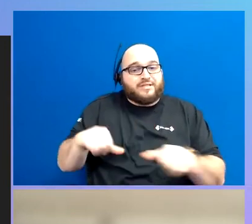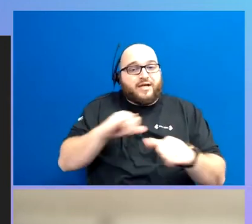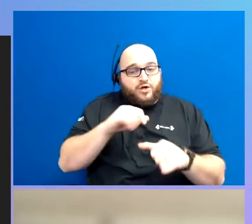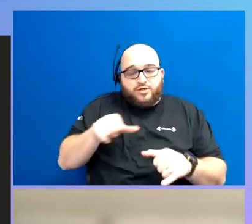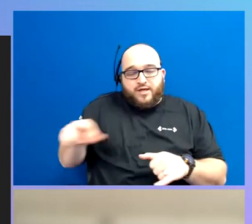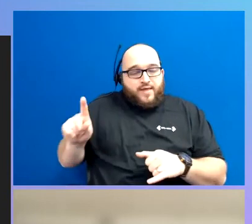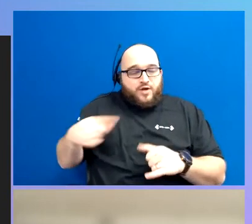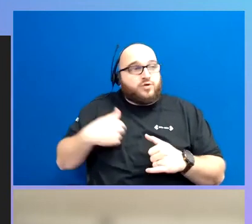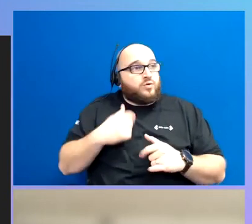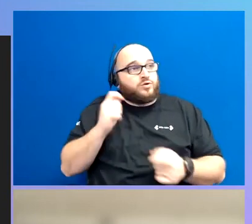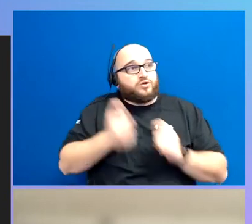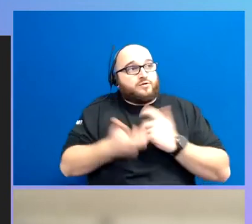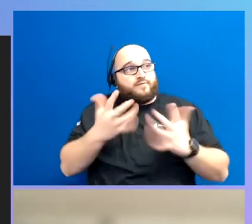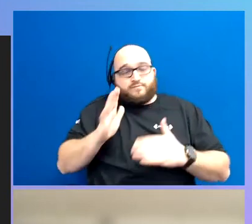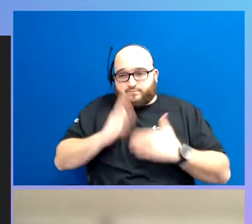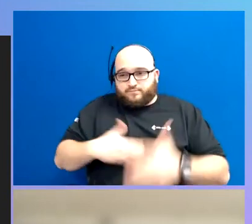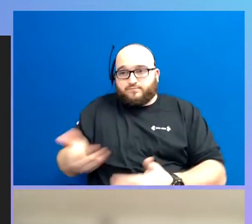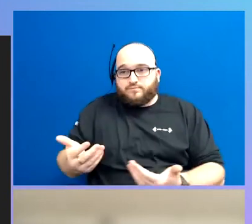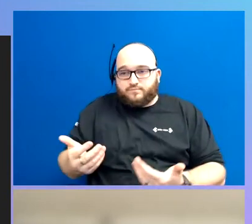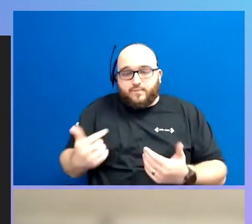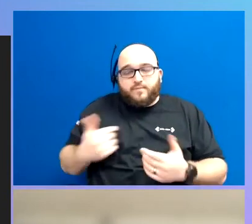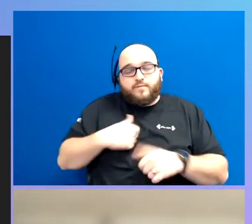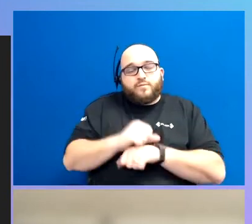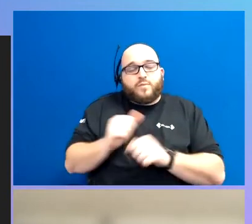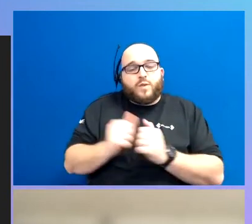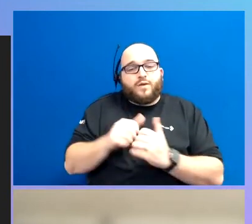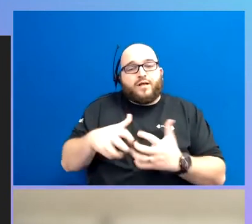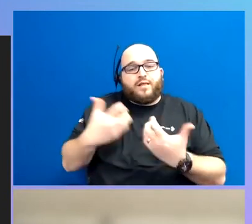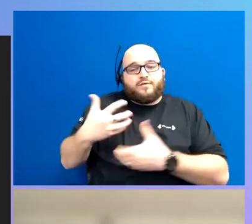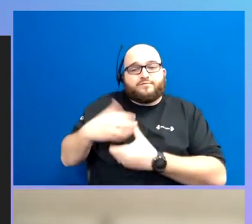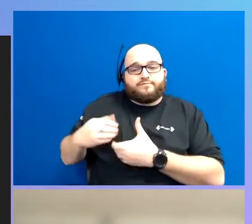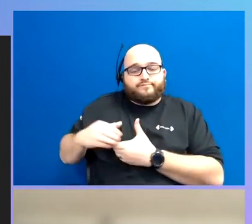also worked with a lot of third parties. So